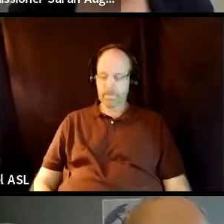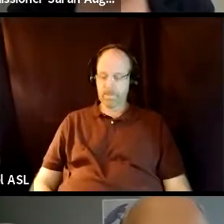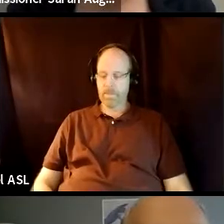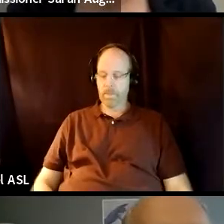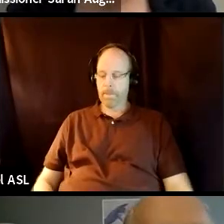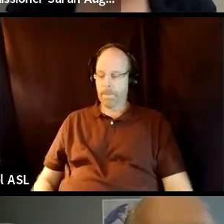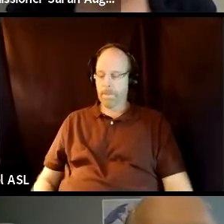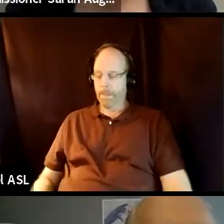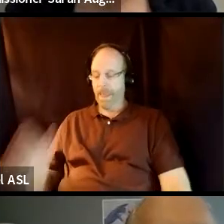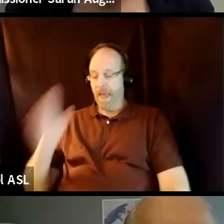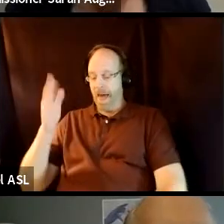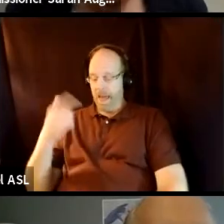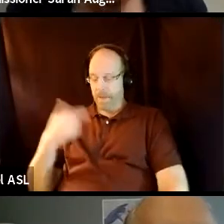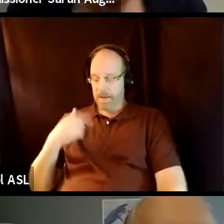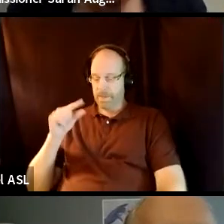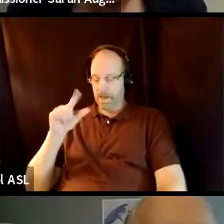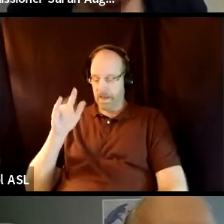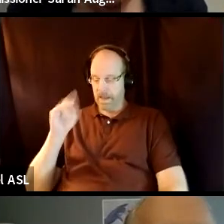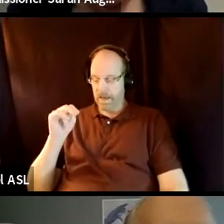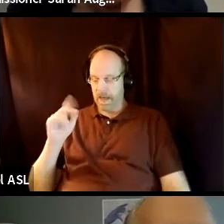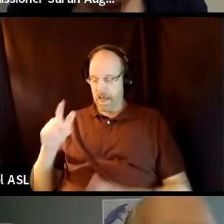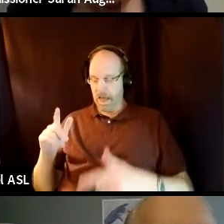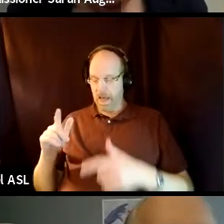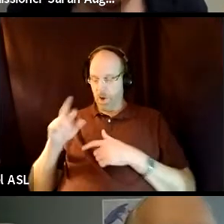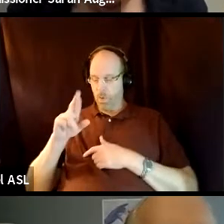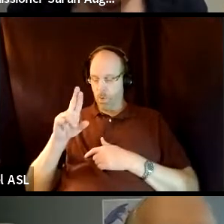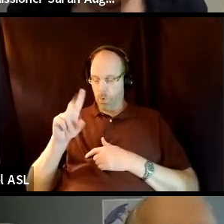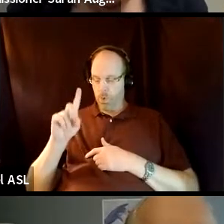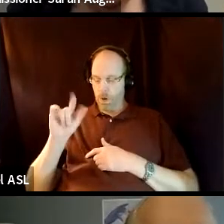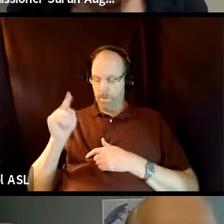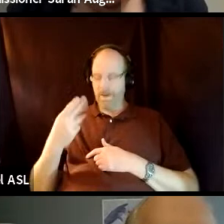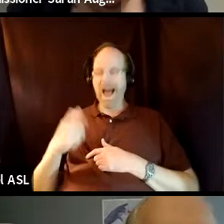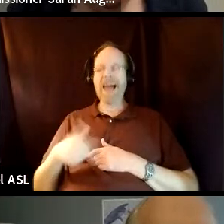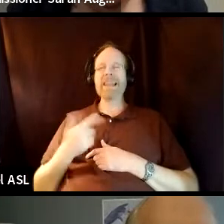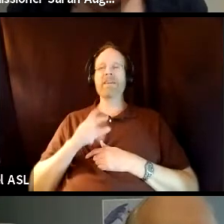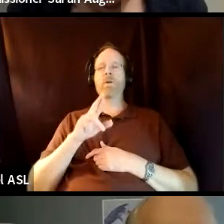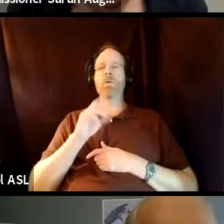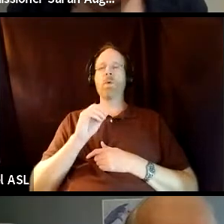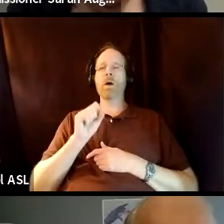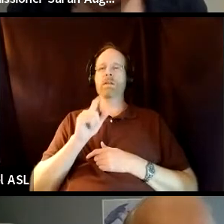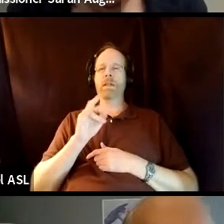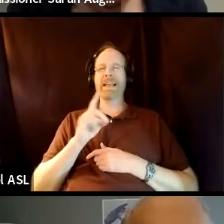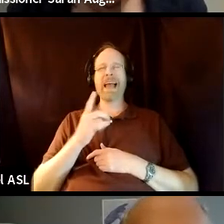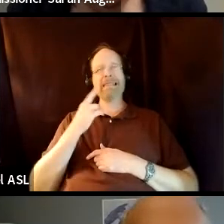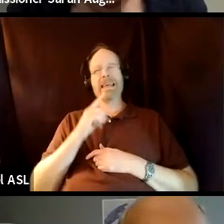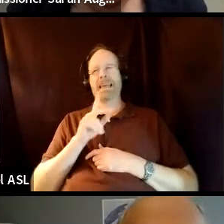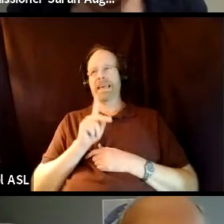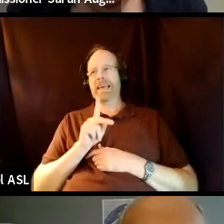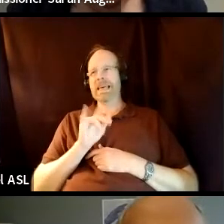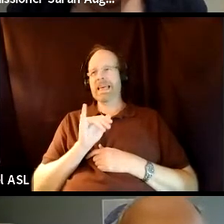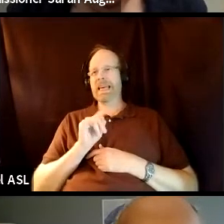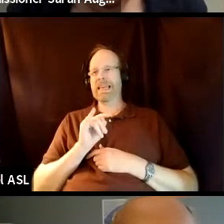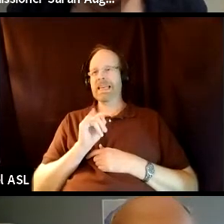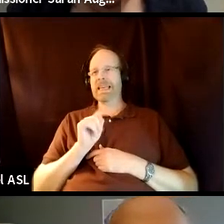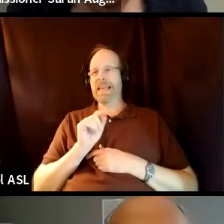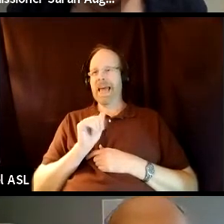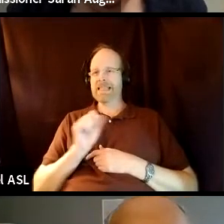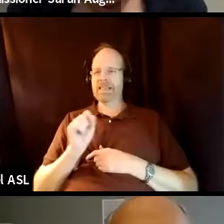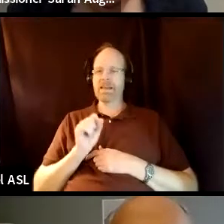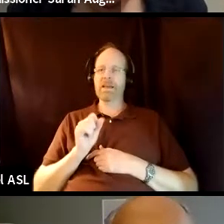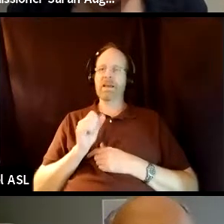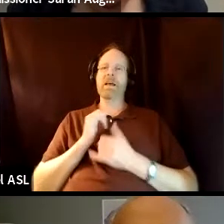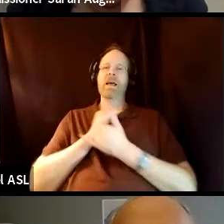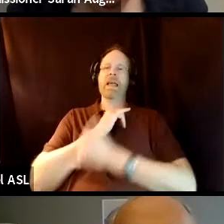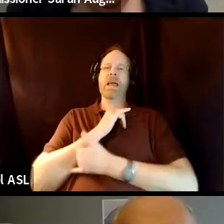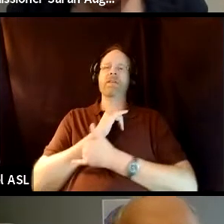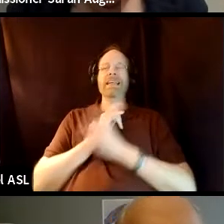Rudolph. I live in Roslyn, Washington. I think, Kittitas County really needs to be in